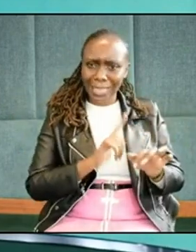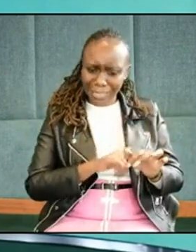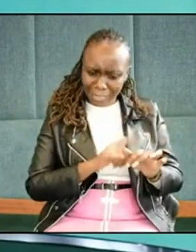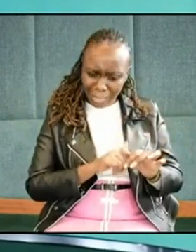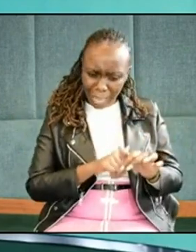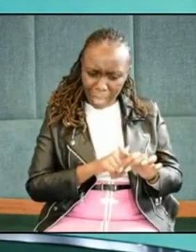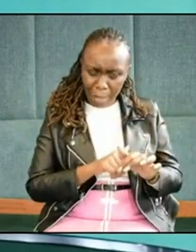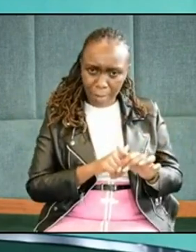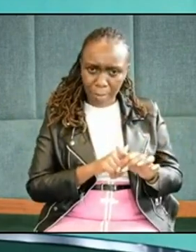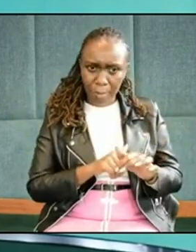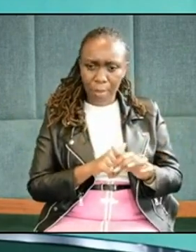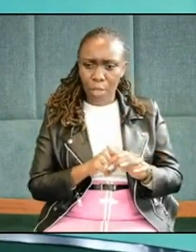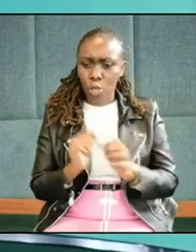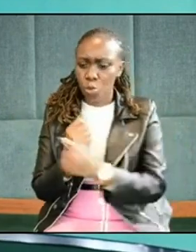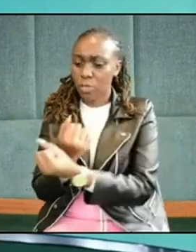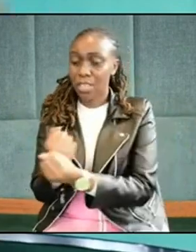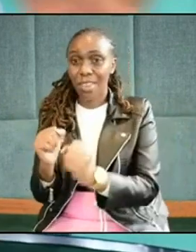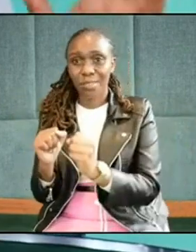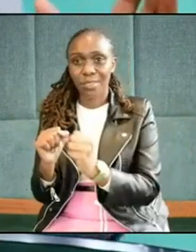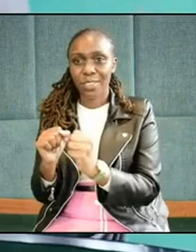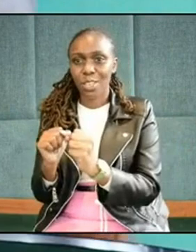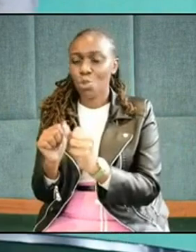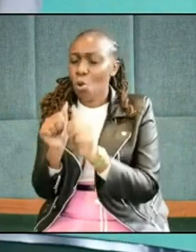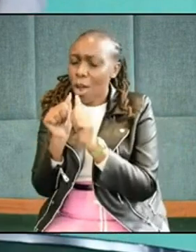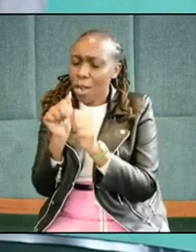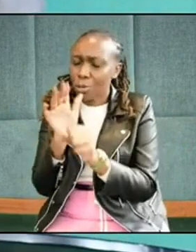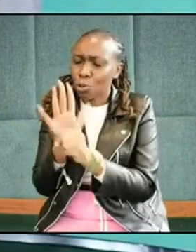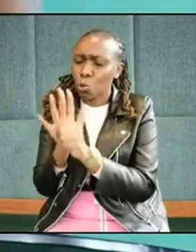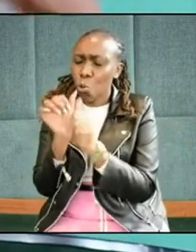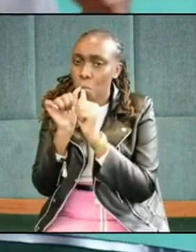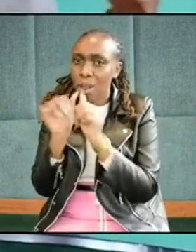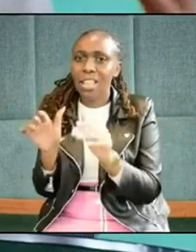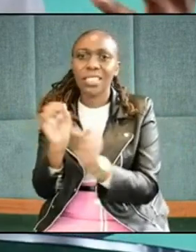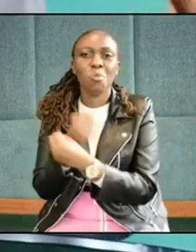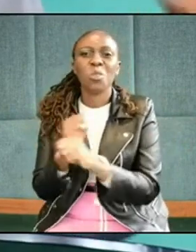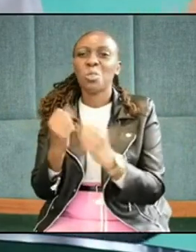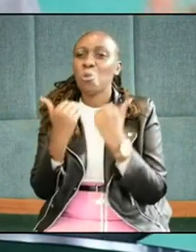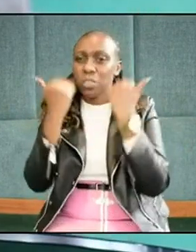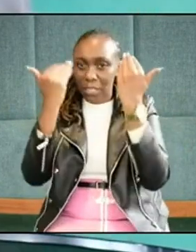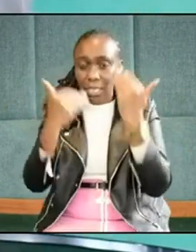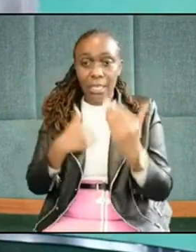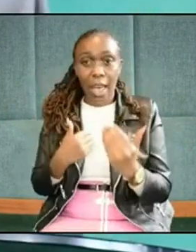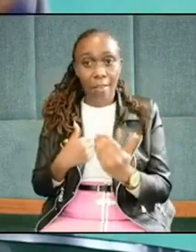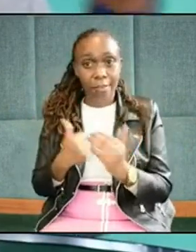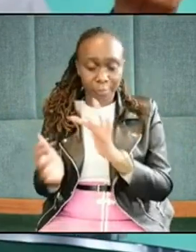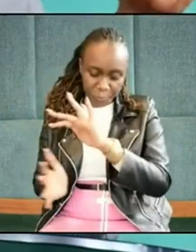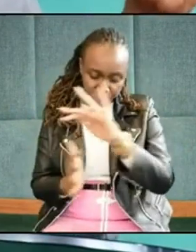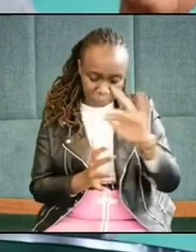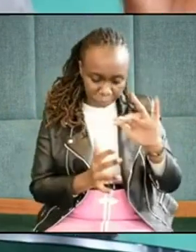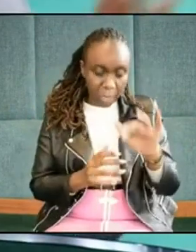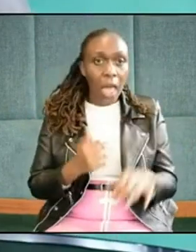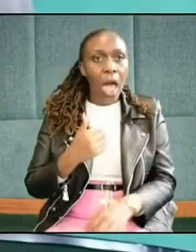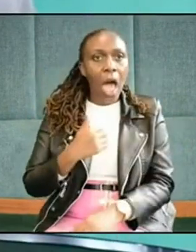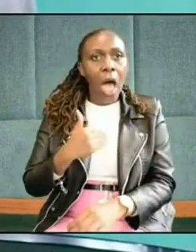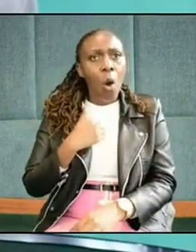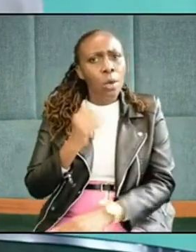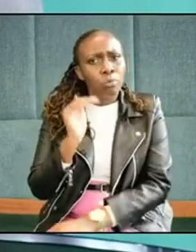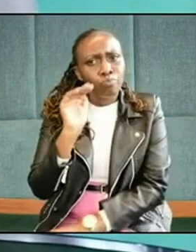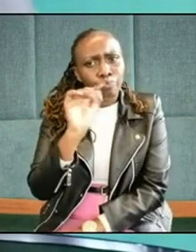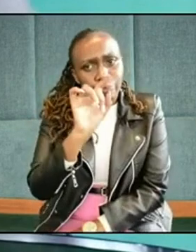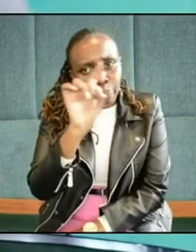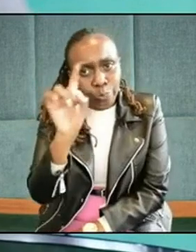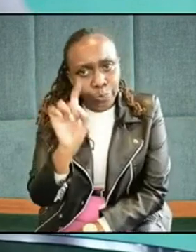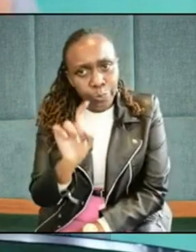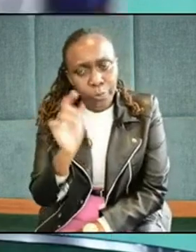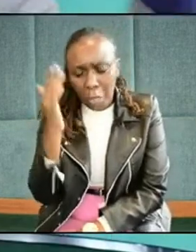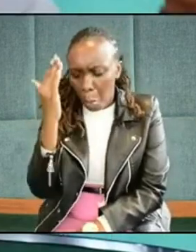Jesus, we are too blessed to be stressed. Now the question is, why is the Bible so important? This is the question I just want us to answer.